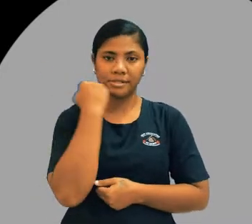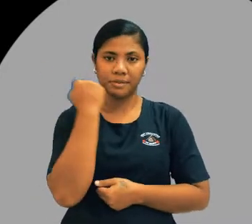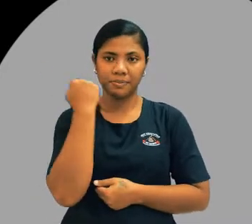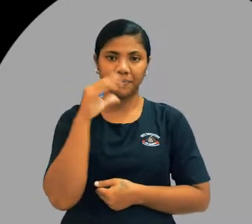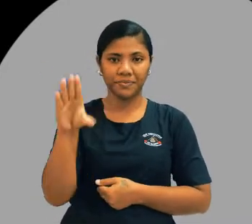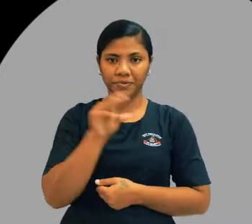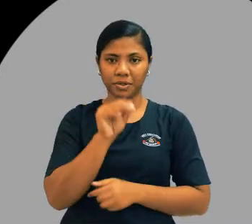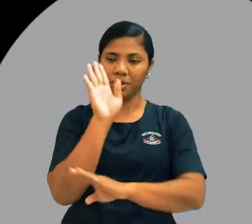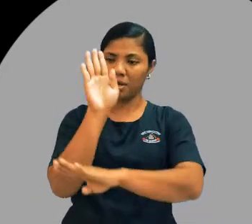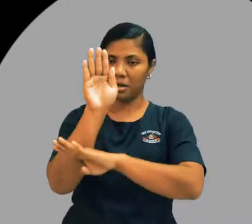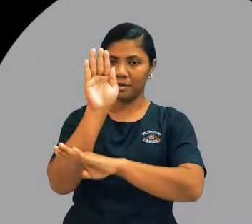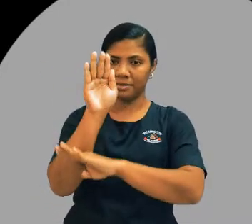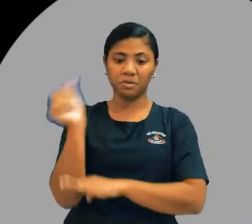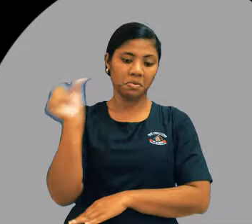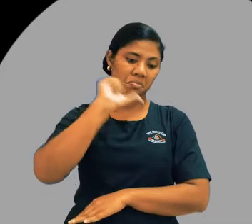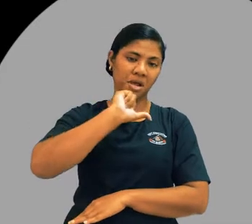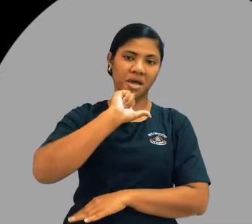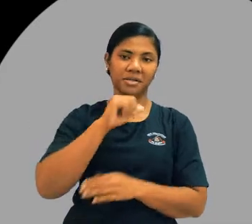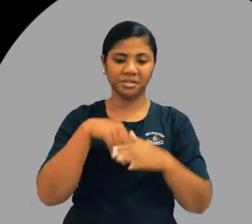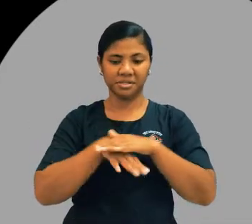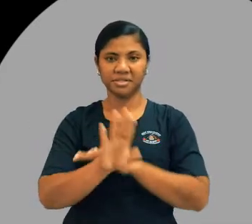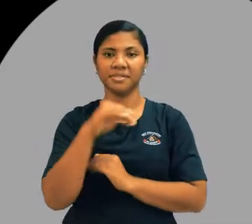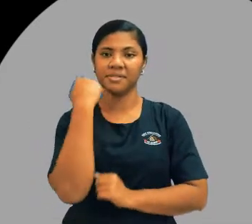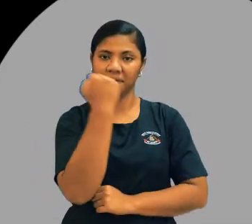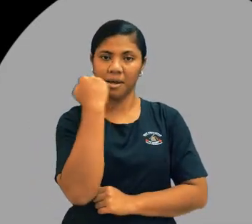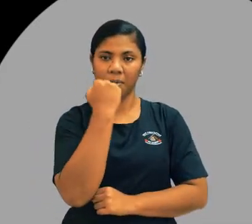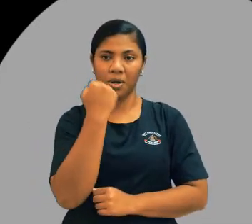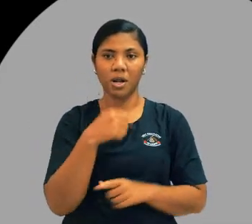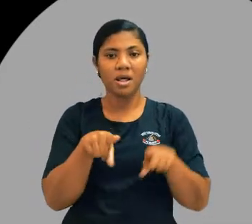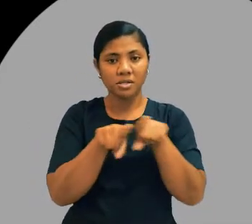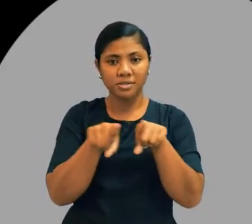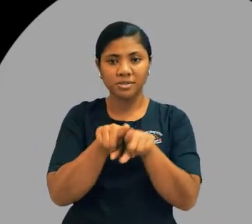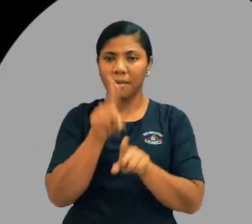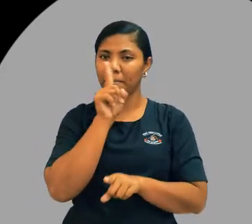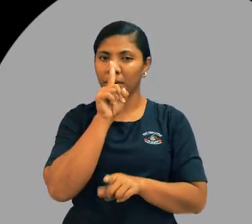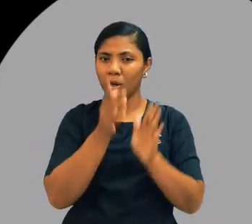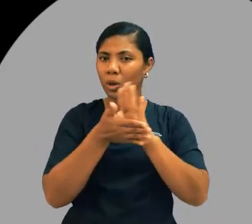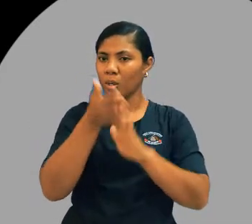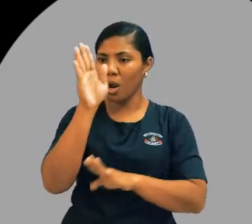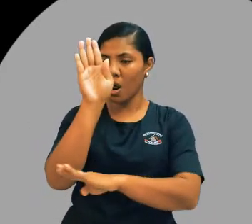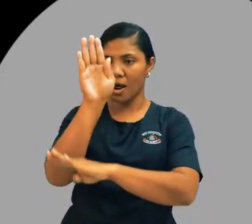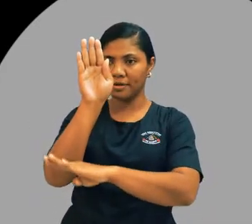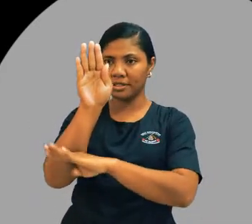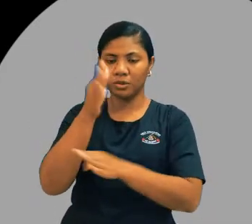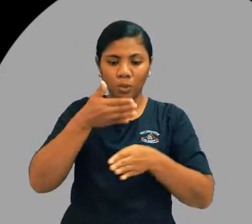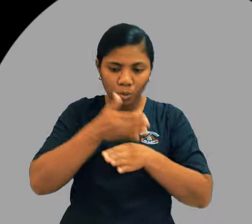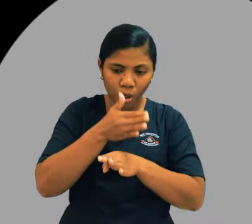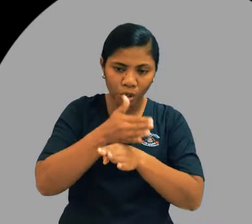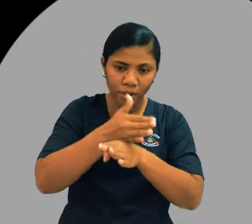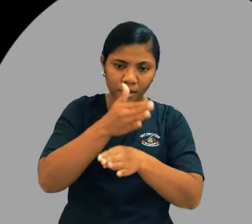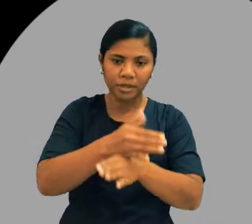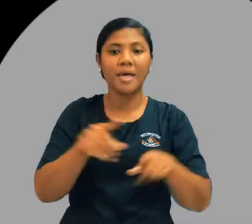returning citizens. This included Samoan citizens who are residents in Samoa, recognised seasonal employment